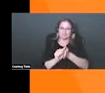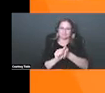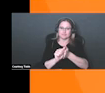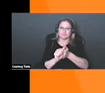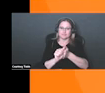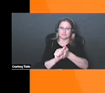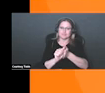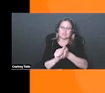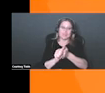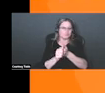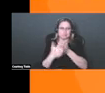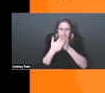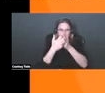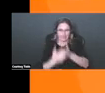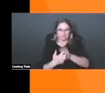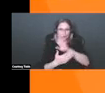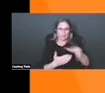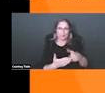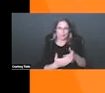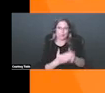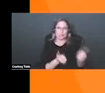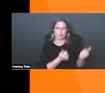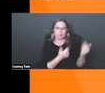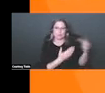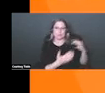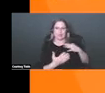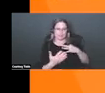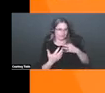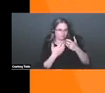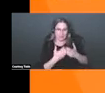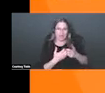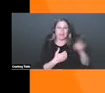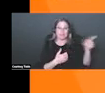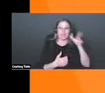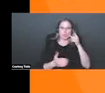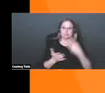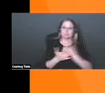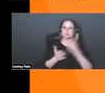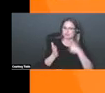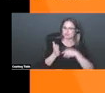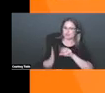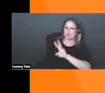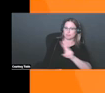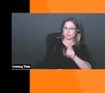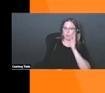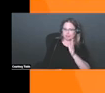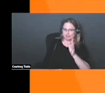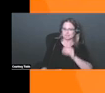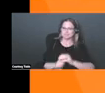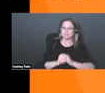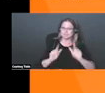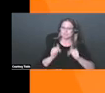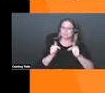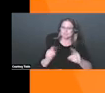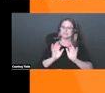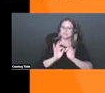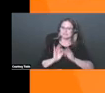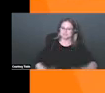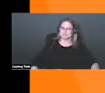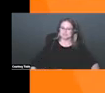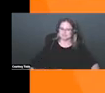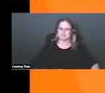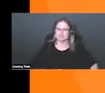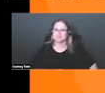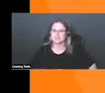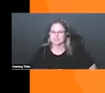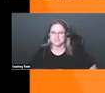that it syncs with your proposal and application, because they are going to be going to your website. They are going to be looking to see if